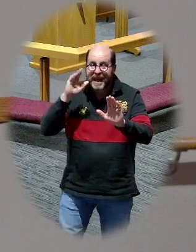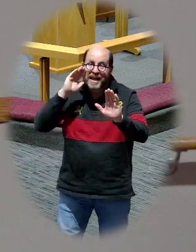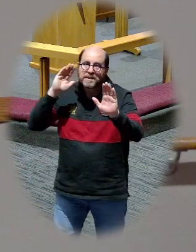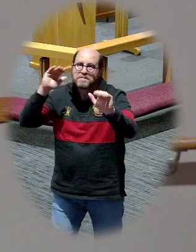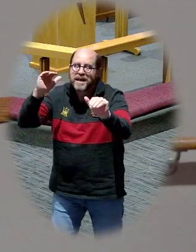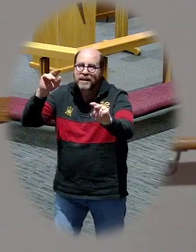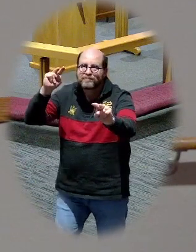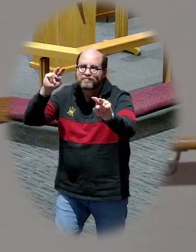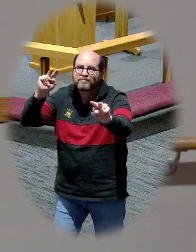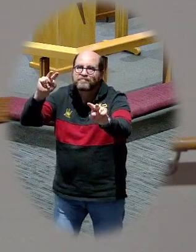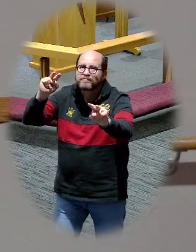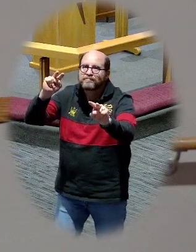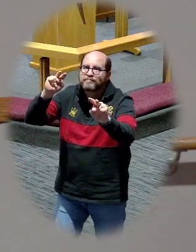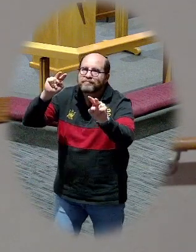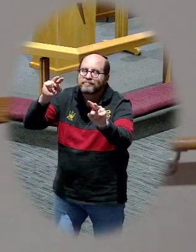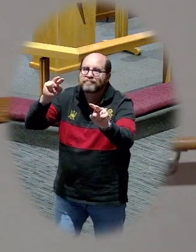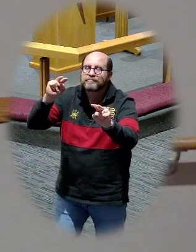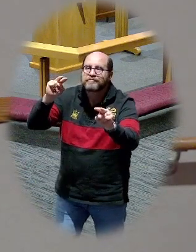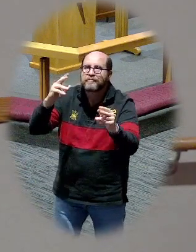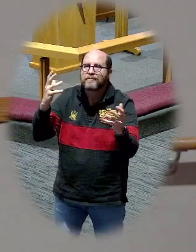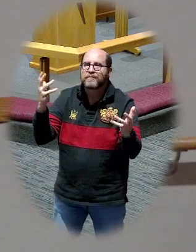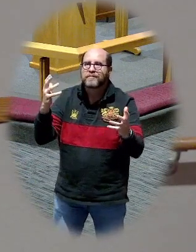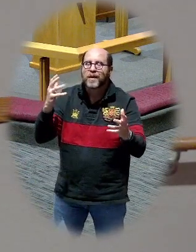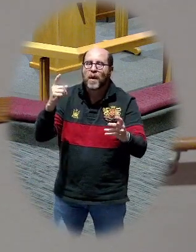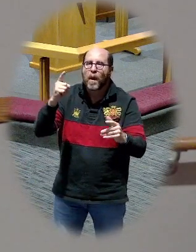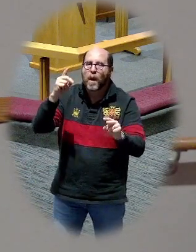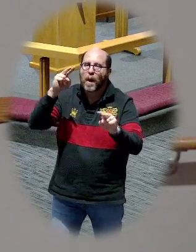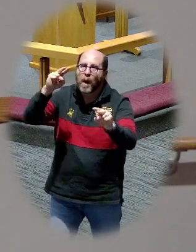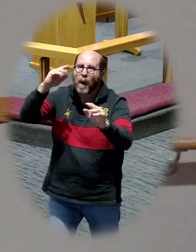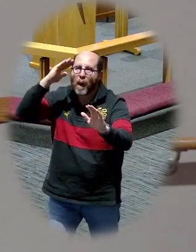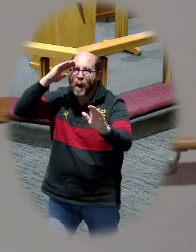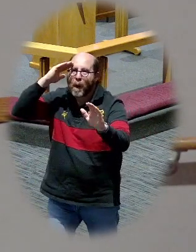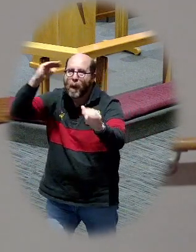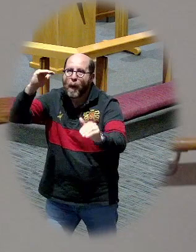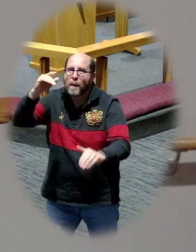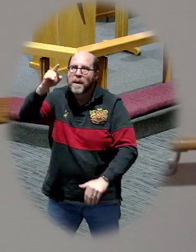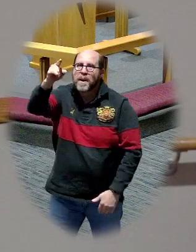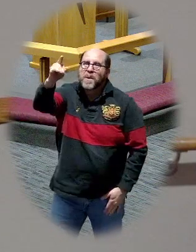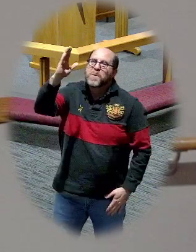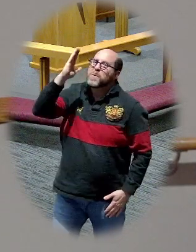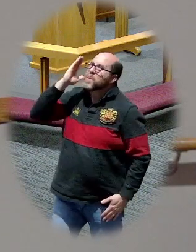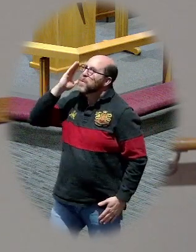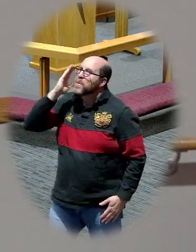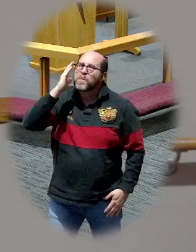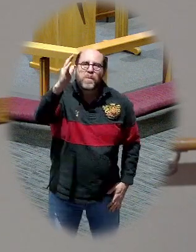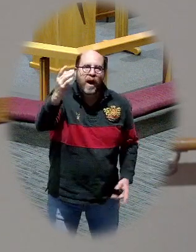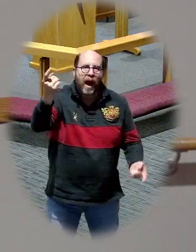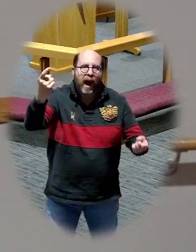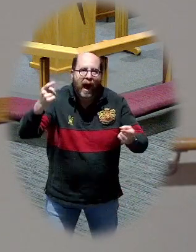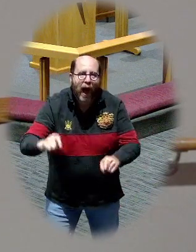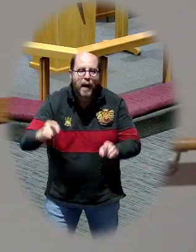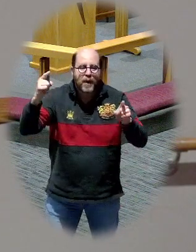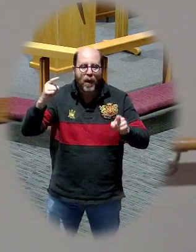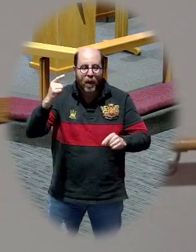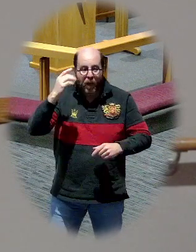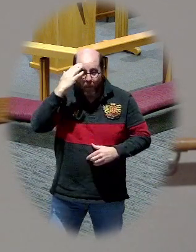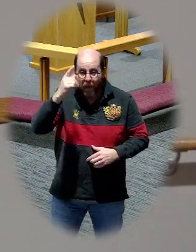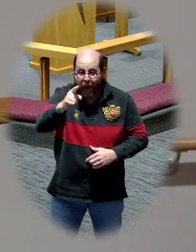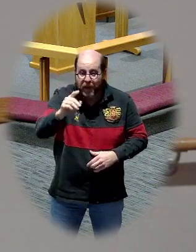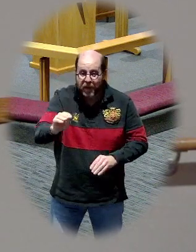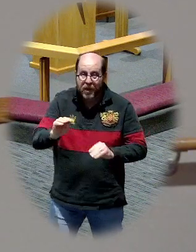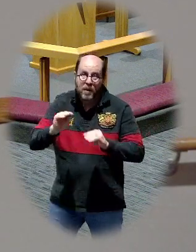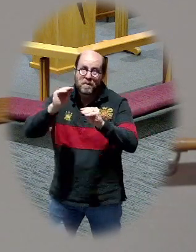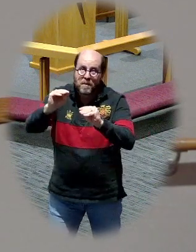expectation that what you have hoped for is going to happen because you have placed